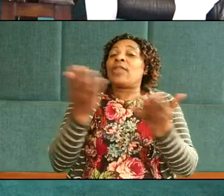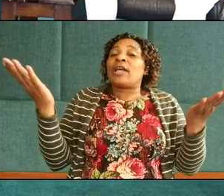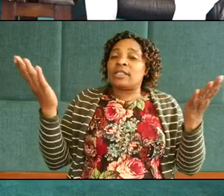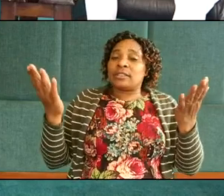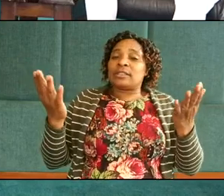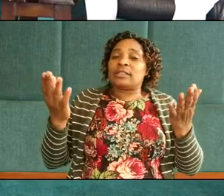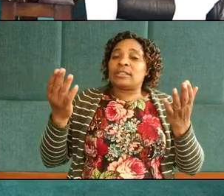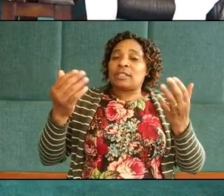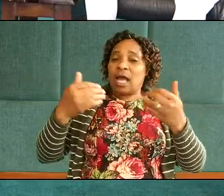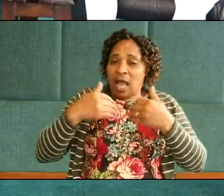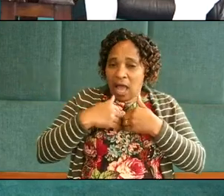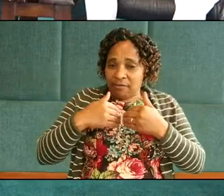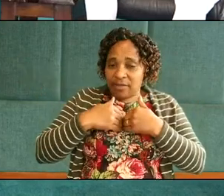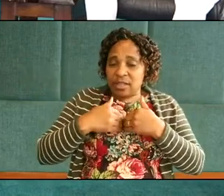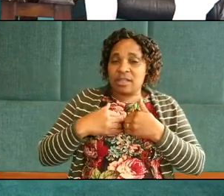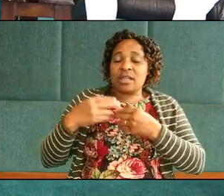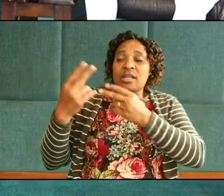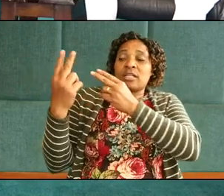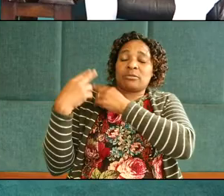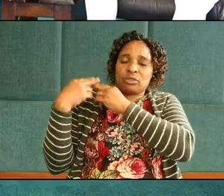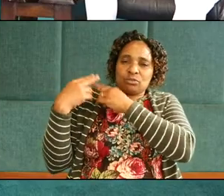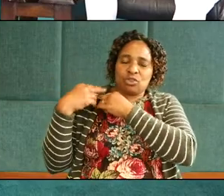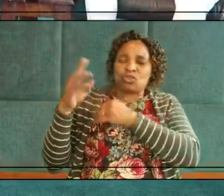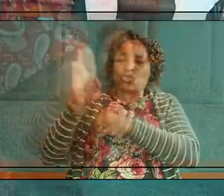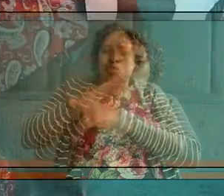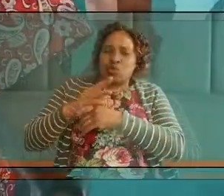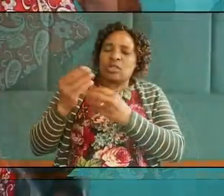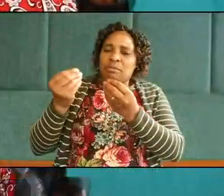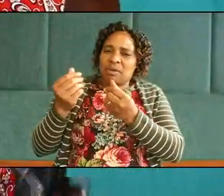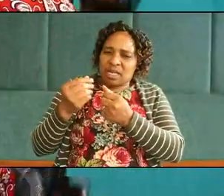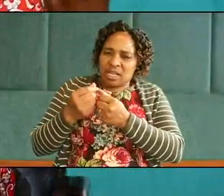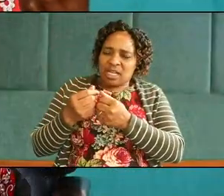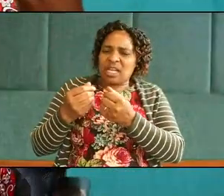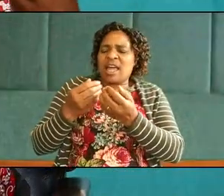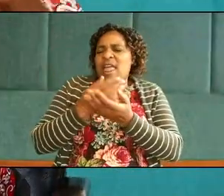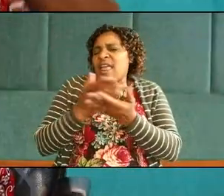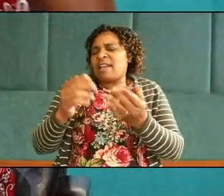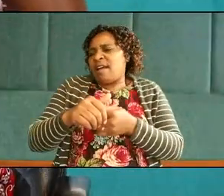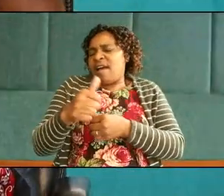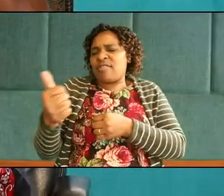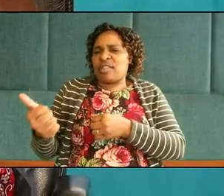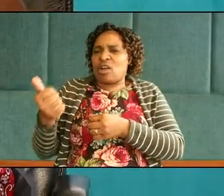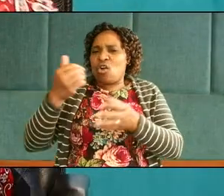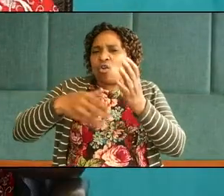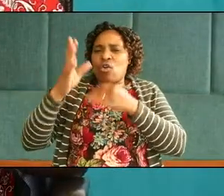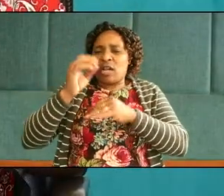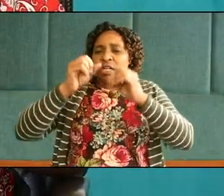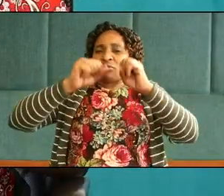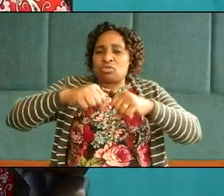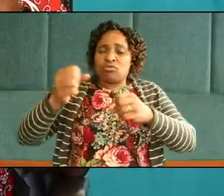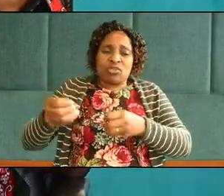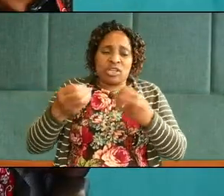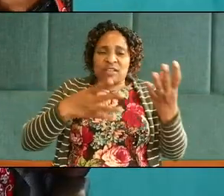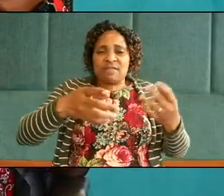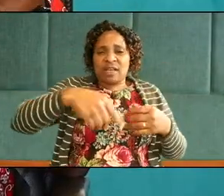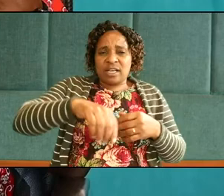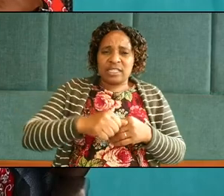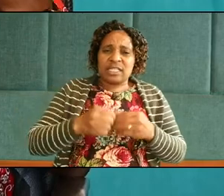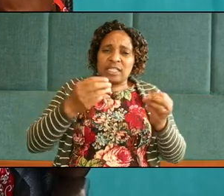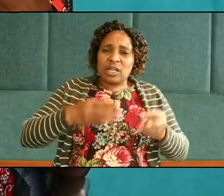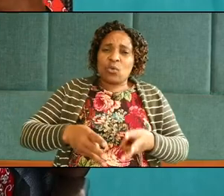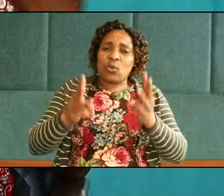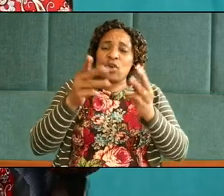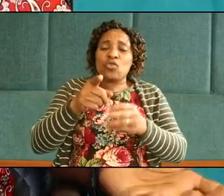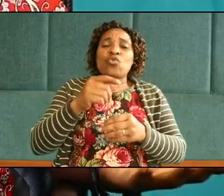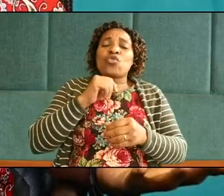we have a responsibility to use our money prudently. It is just a resource like any other that God has been able to give us. And just the way,